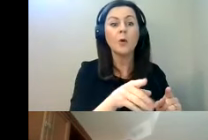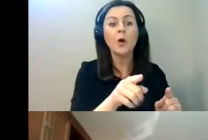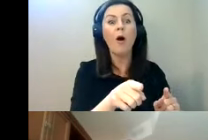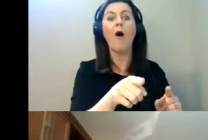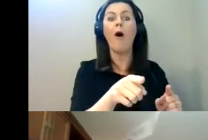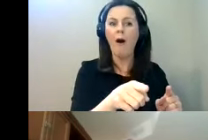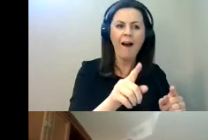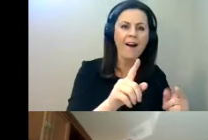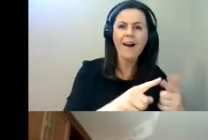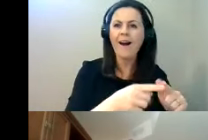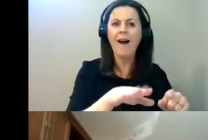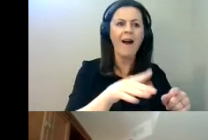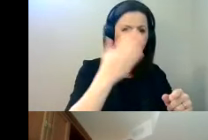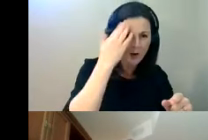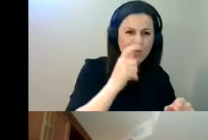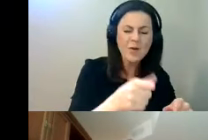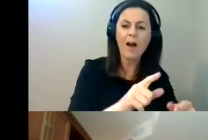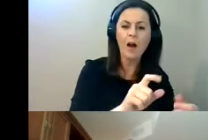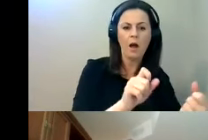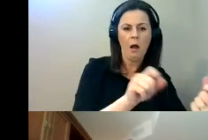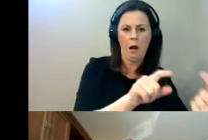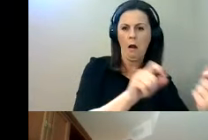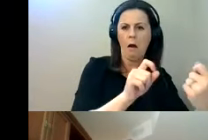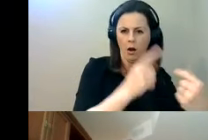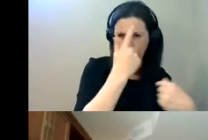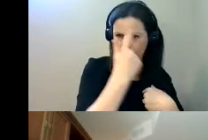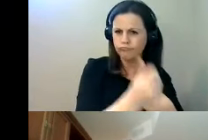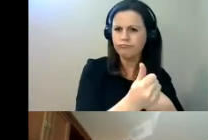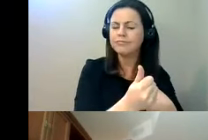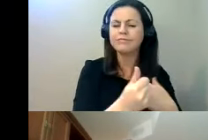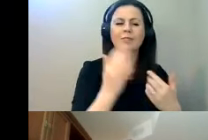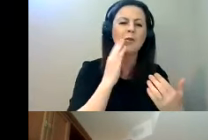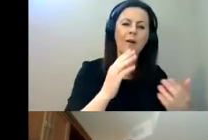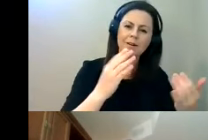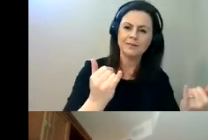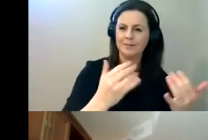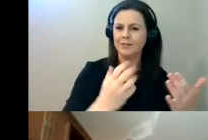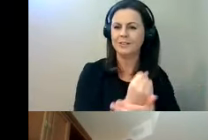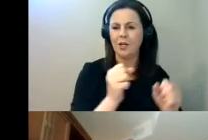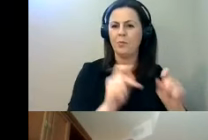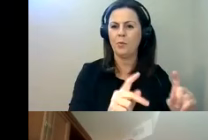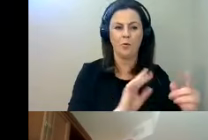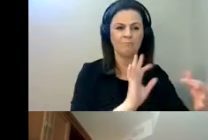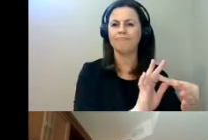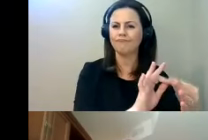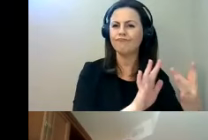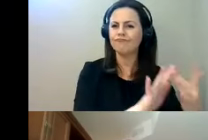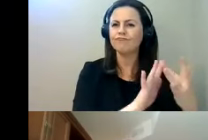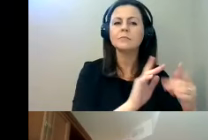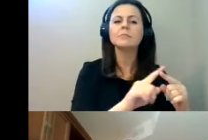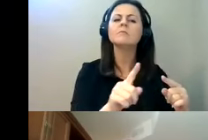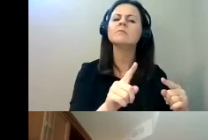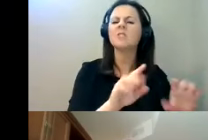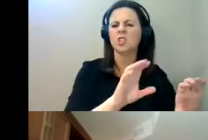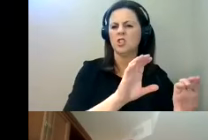while, you can have chats back and forth. Totally up to you, because I know these are opportunities to connect with people as well. But put those in the chat box as opposed